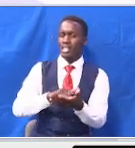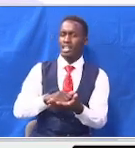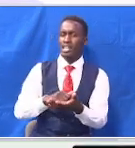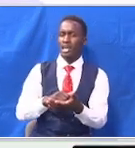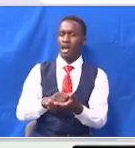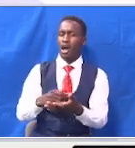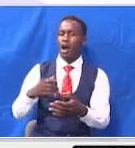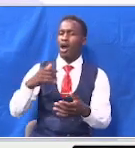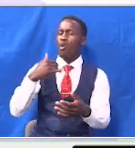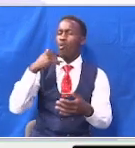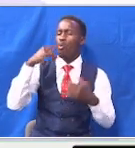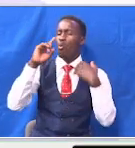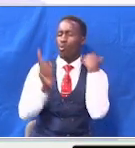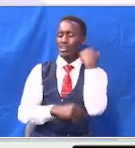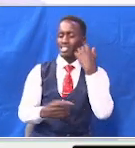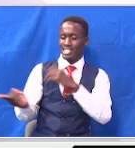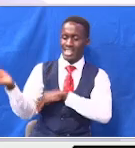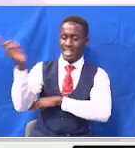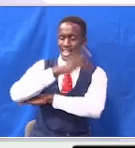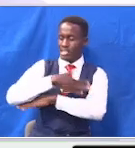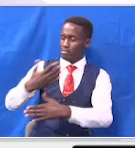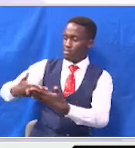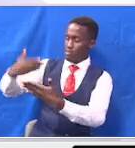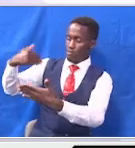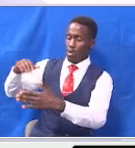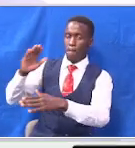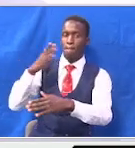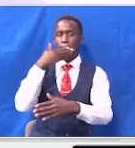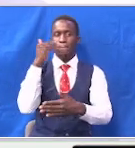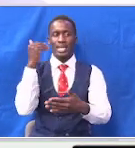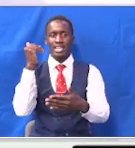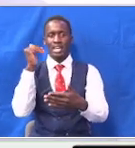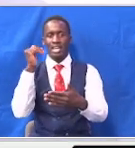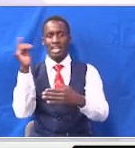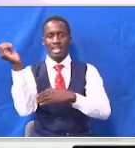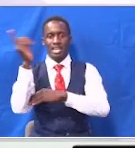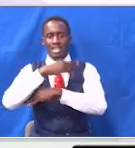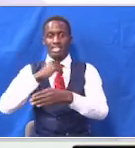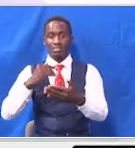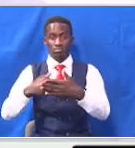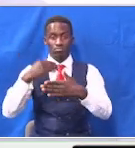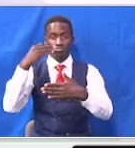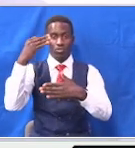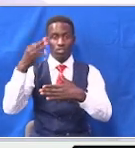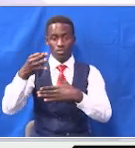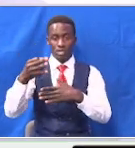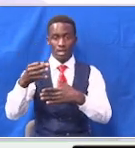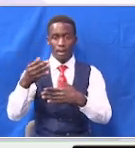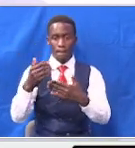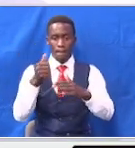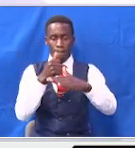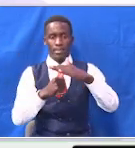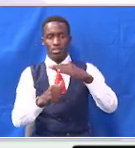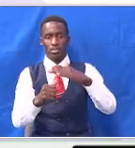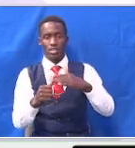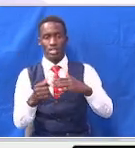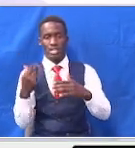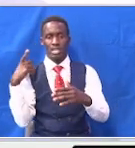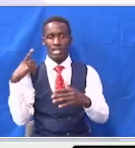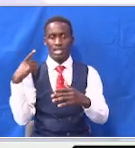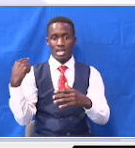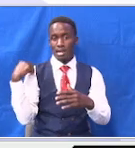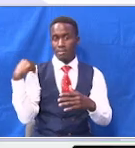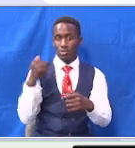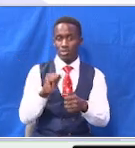getting better, and the future is very bright, based on the facts and figures that he gave in his speech. All right. And